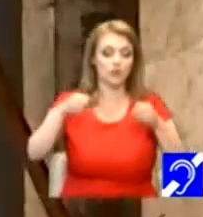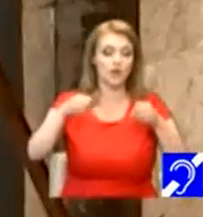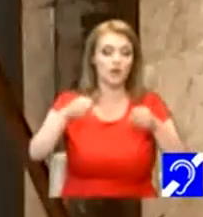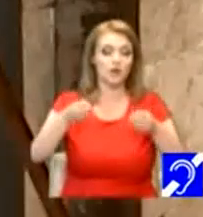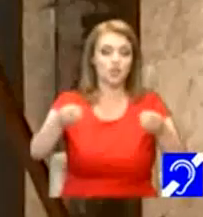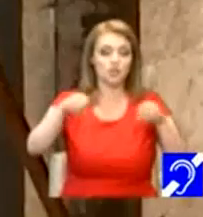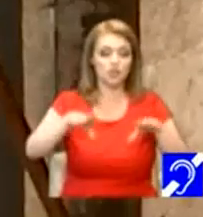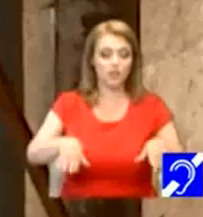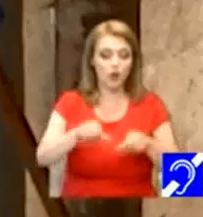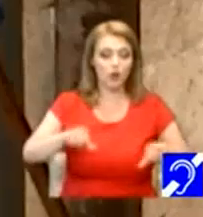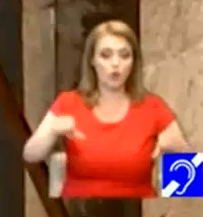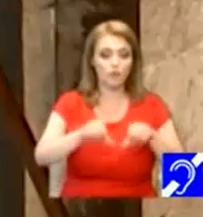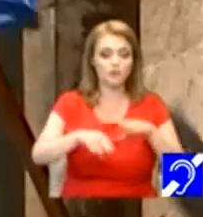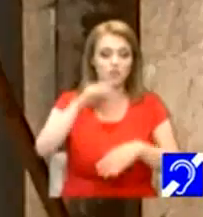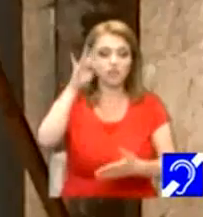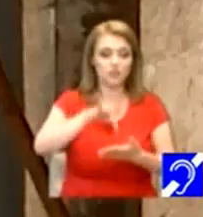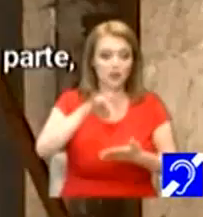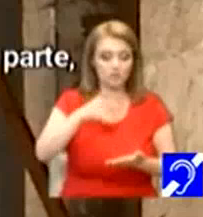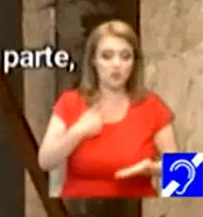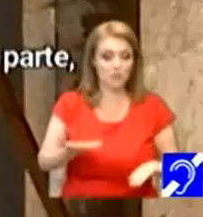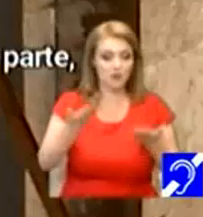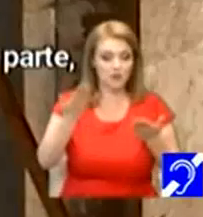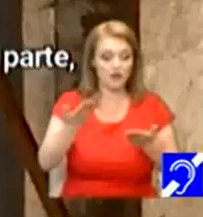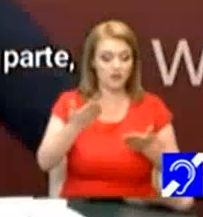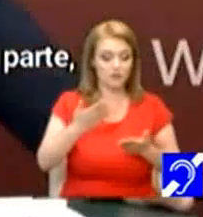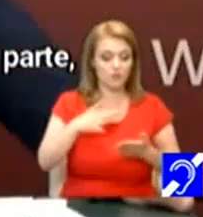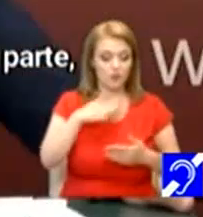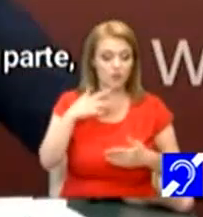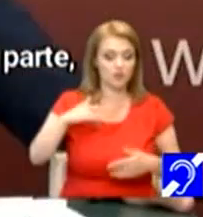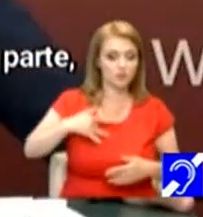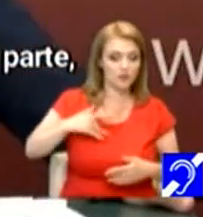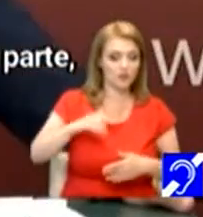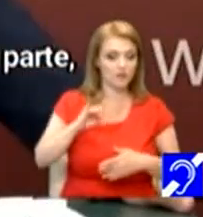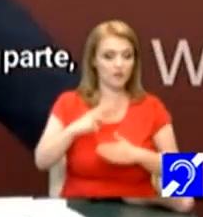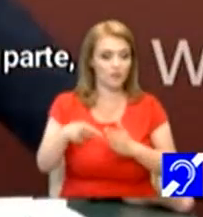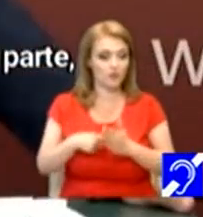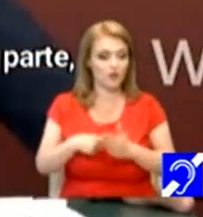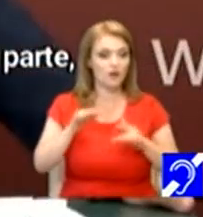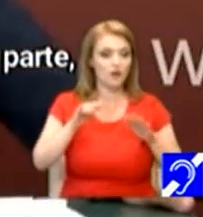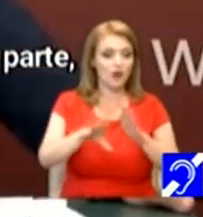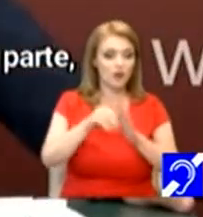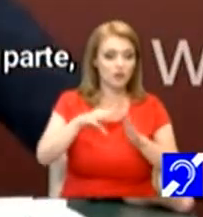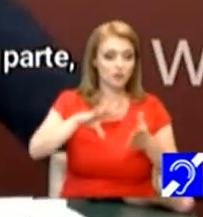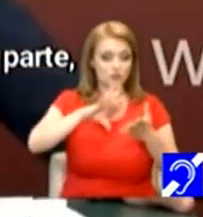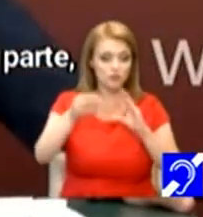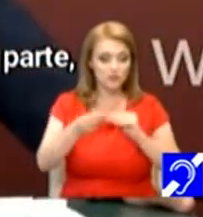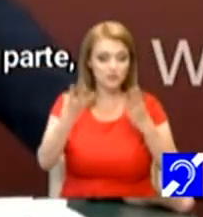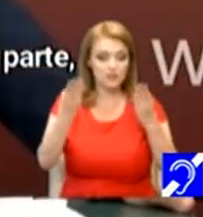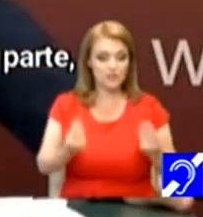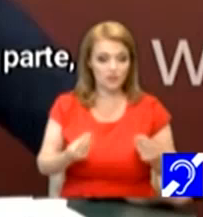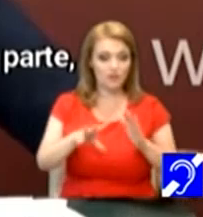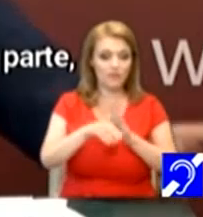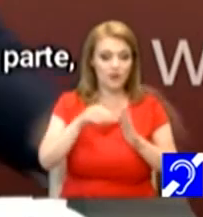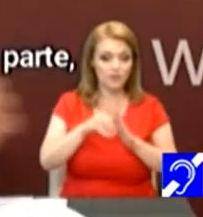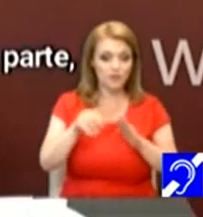semnul întrebării imparțialitatea unor membri CEC. Assess that the electoral process, including the election day, was conducted